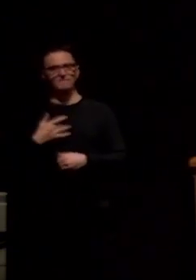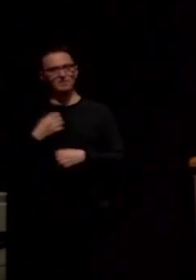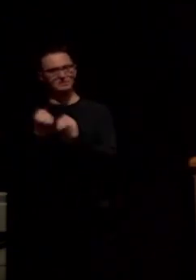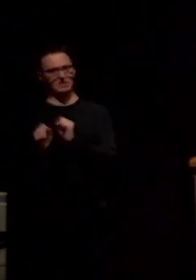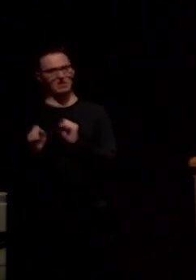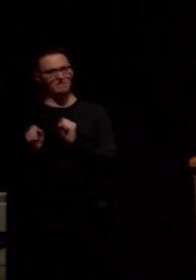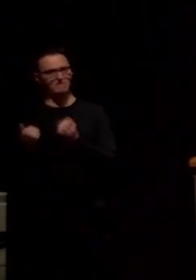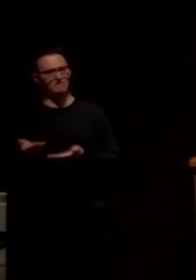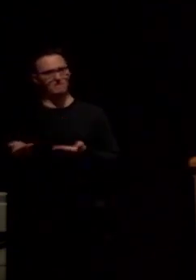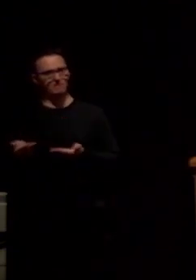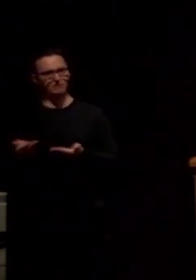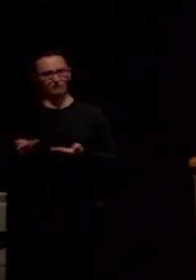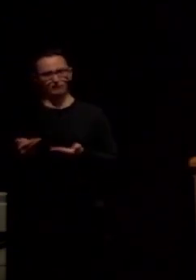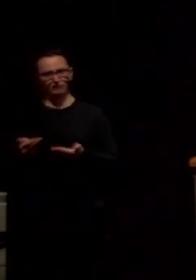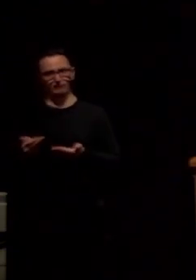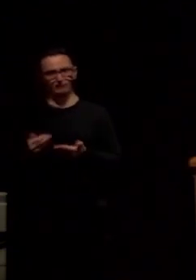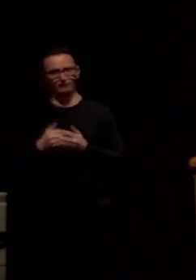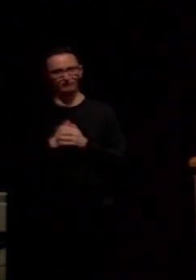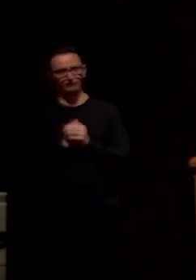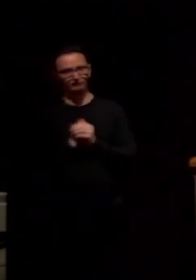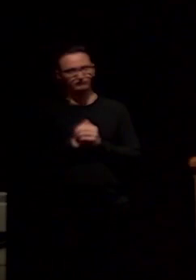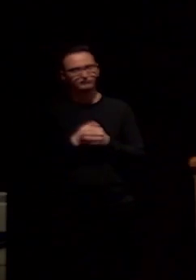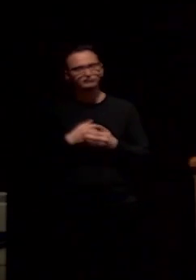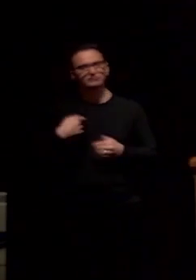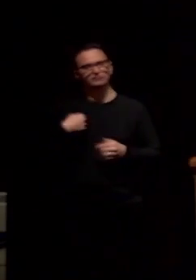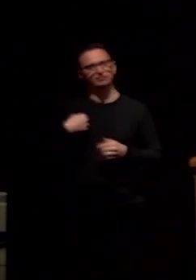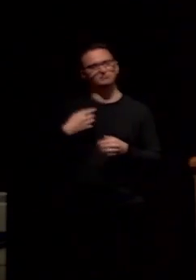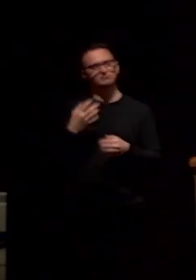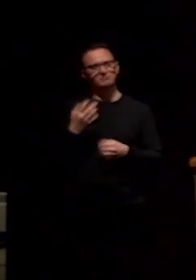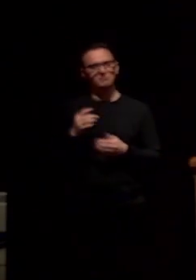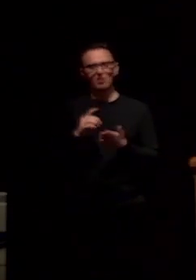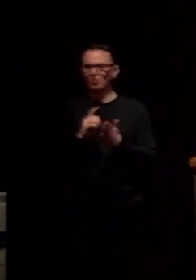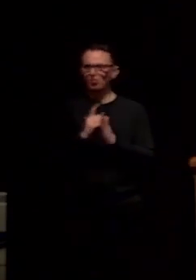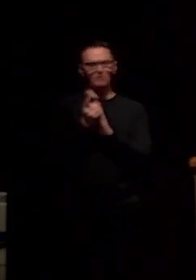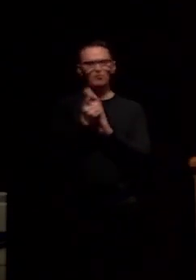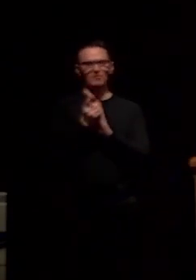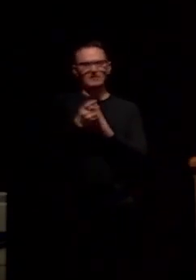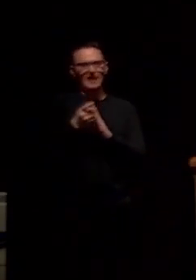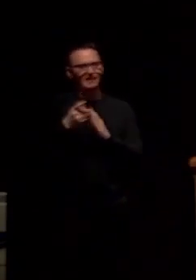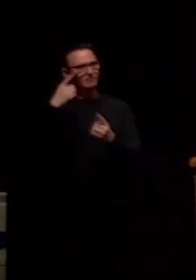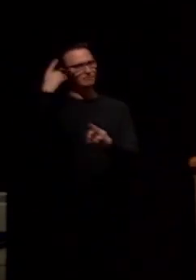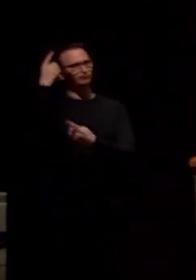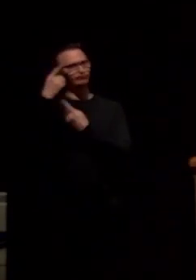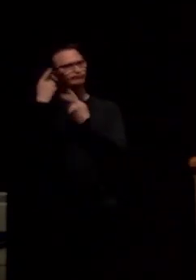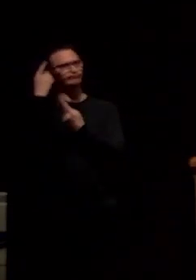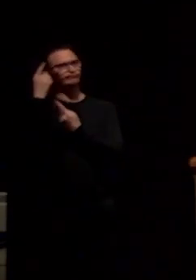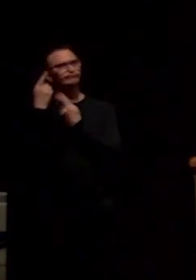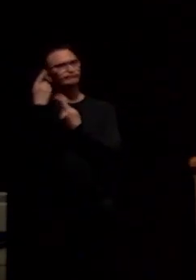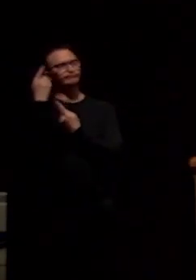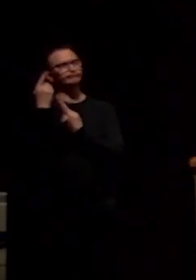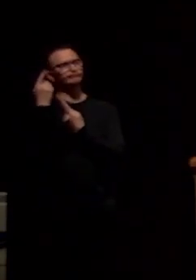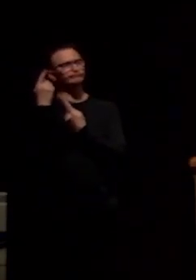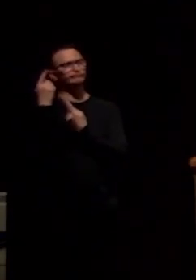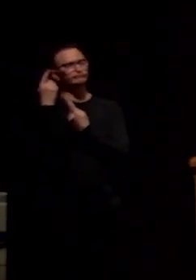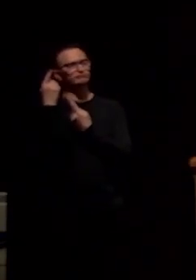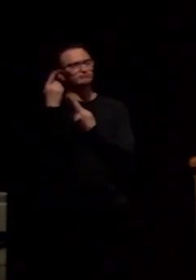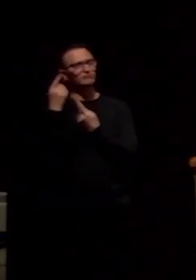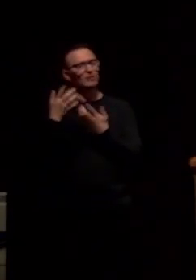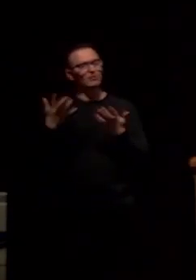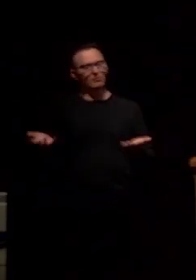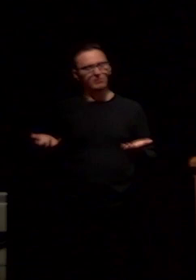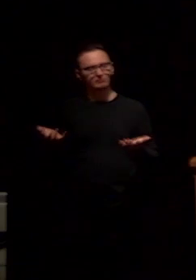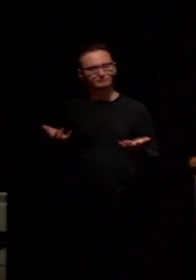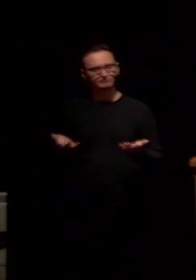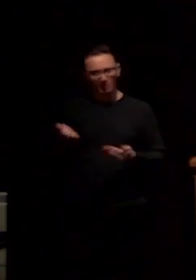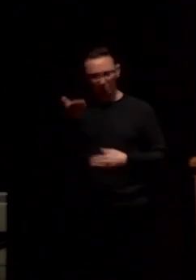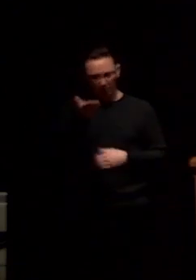And when you just take a moment and pick one of those and think about the experience for that person, and then you think, well, this person